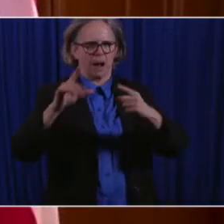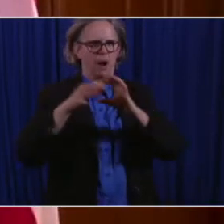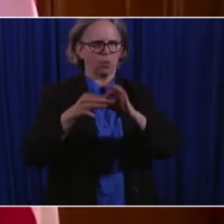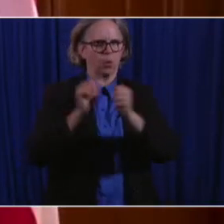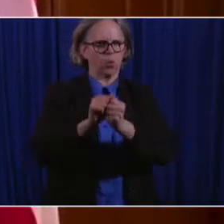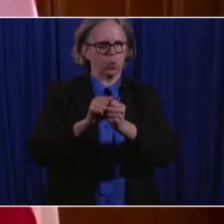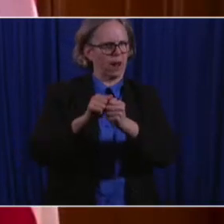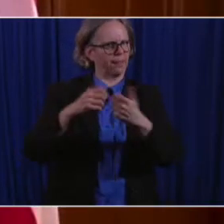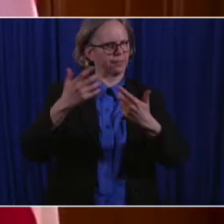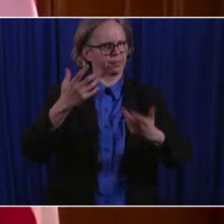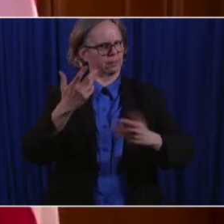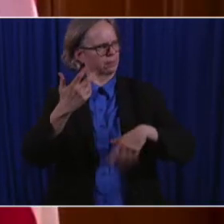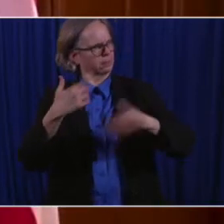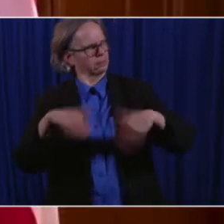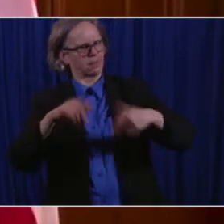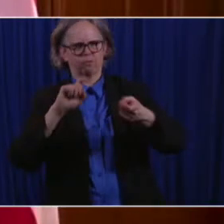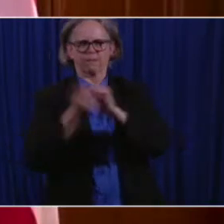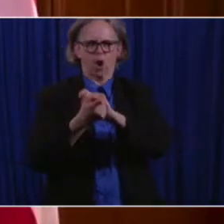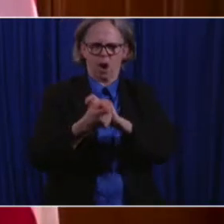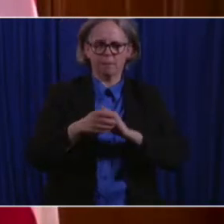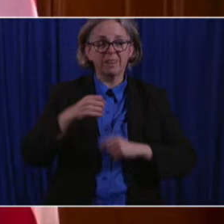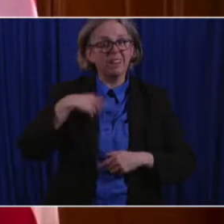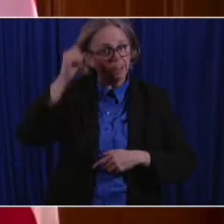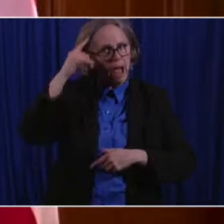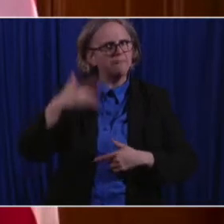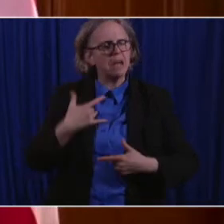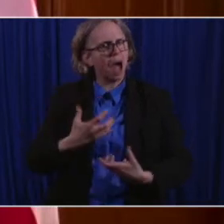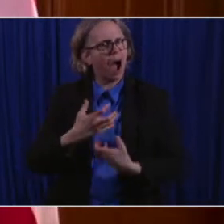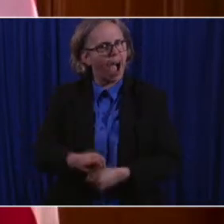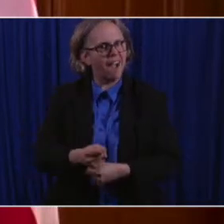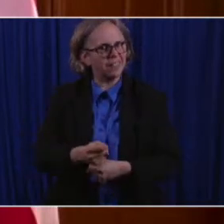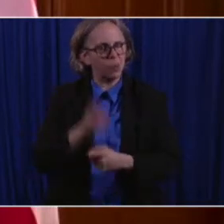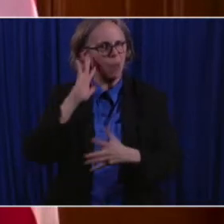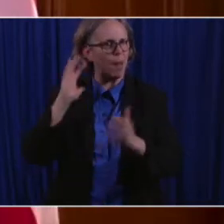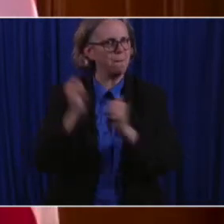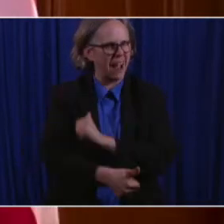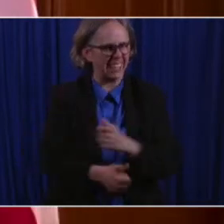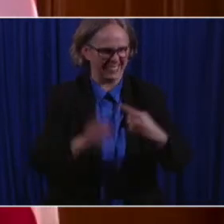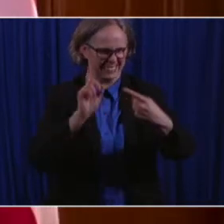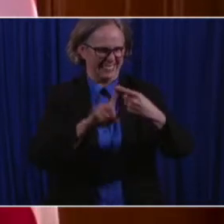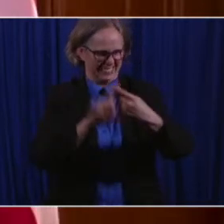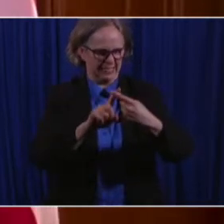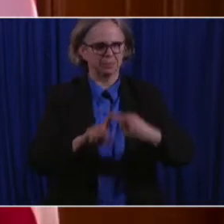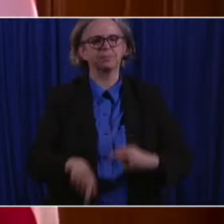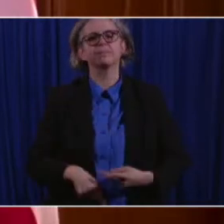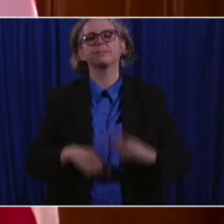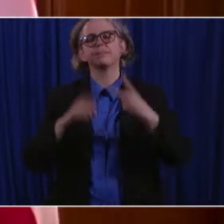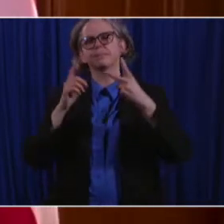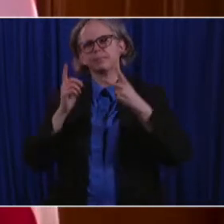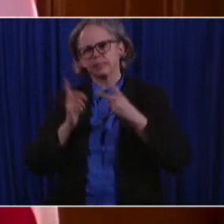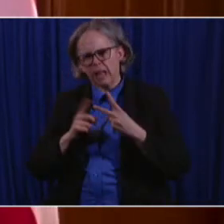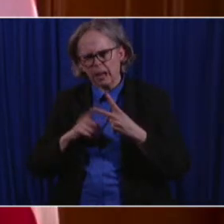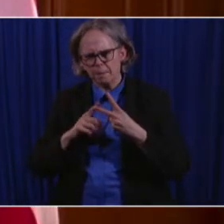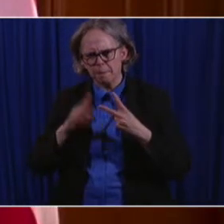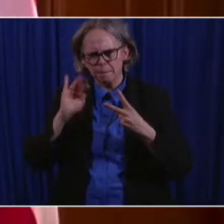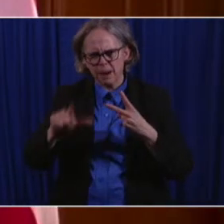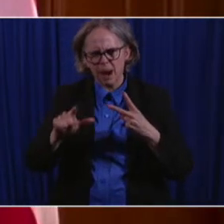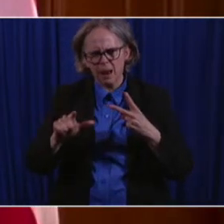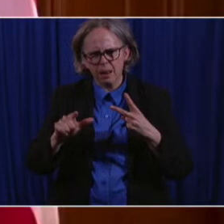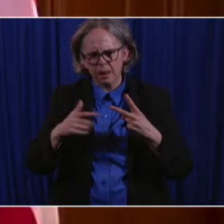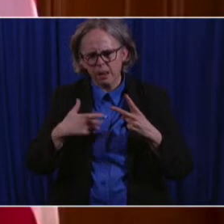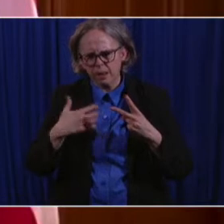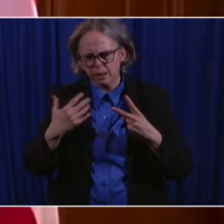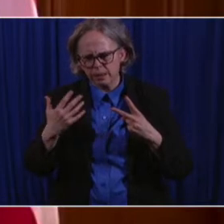We're optimistic about its potential to be passed. We have another bill that really